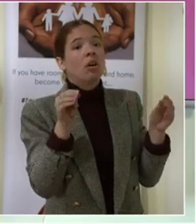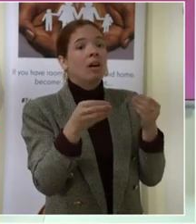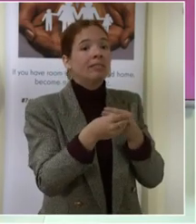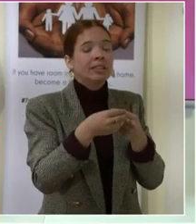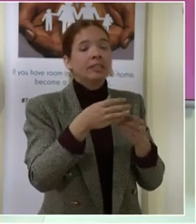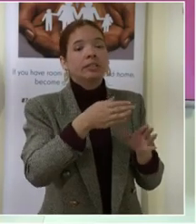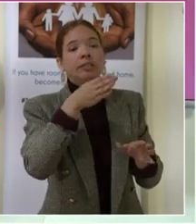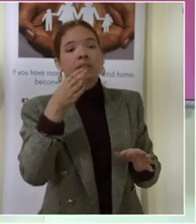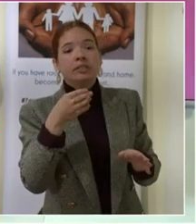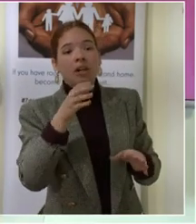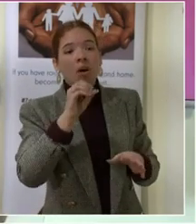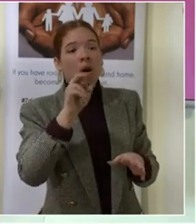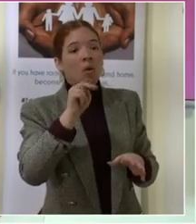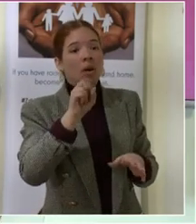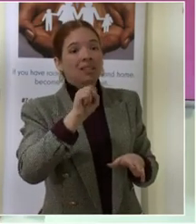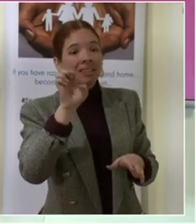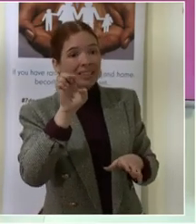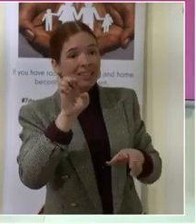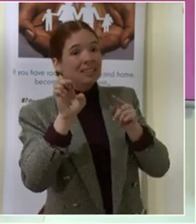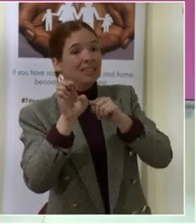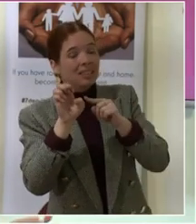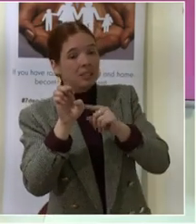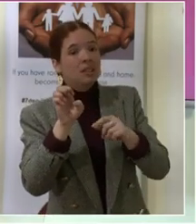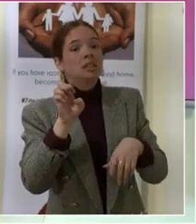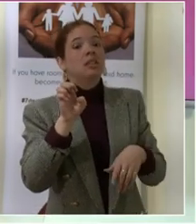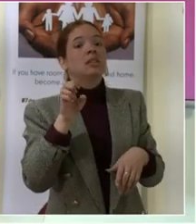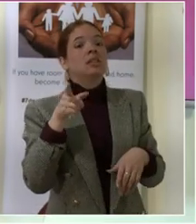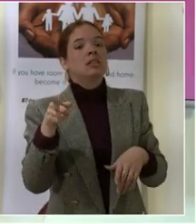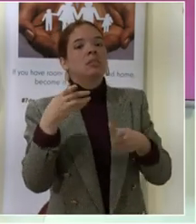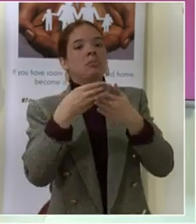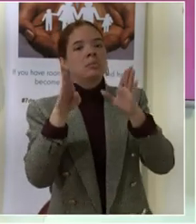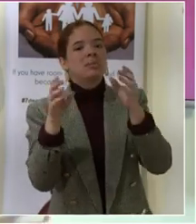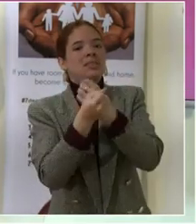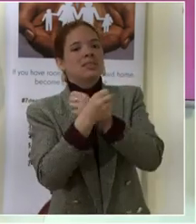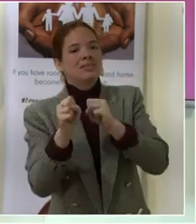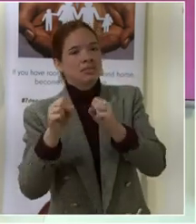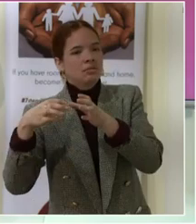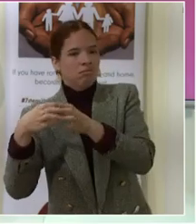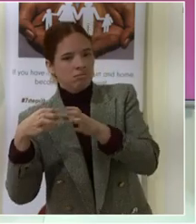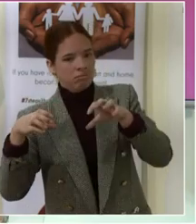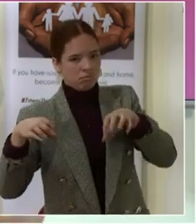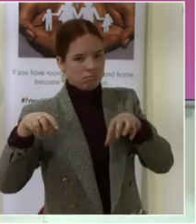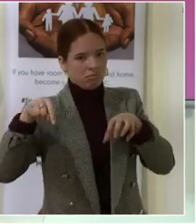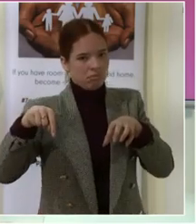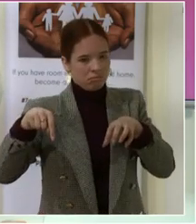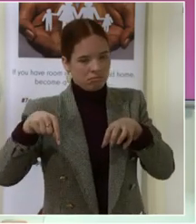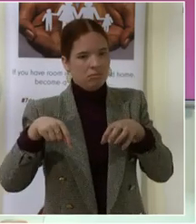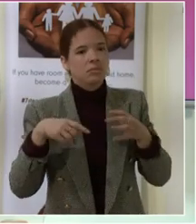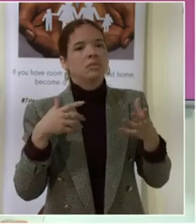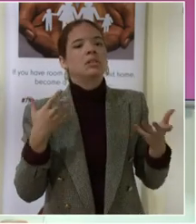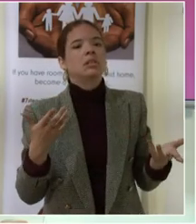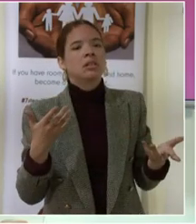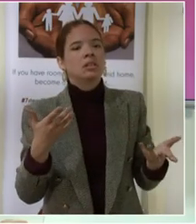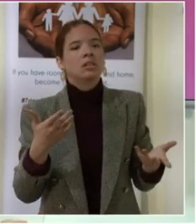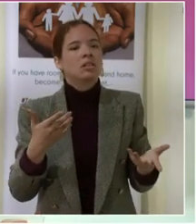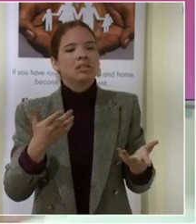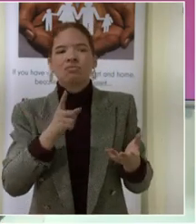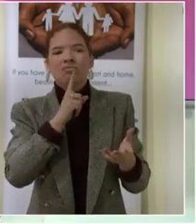Neighborhood Safety and Engagement is in the public safety cluster. Having said all of that,